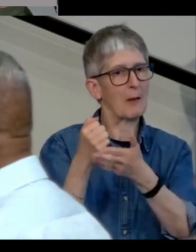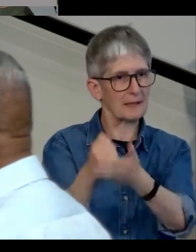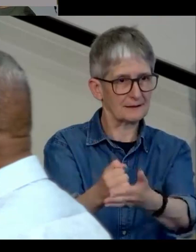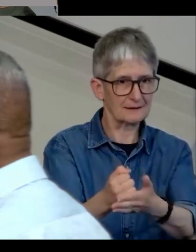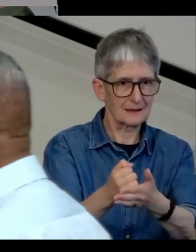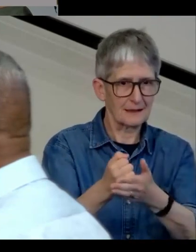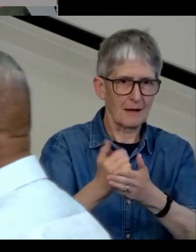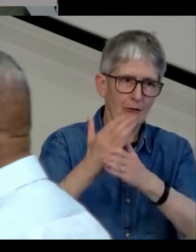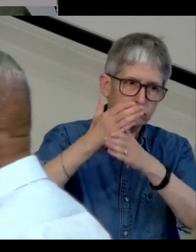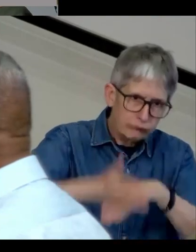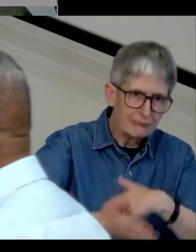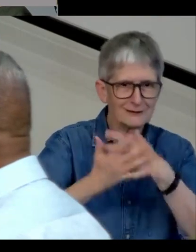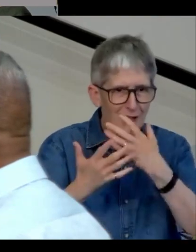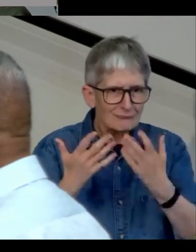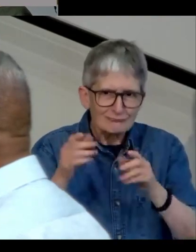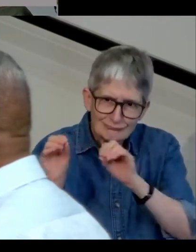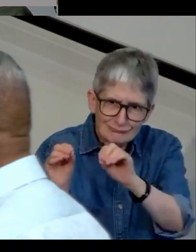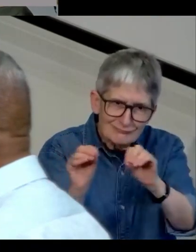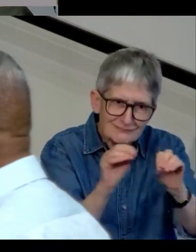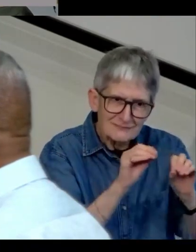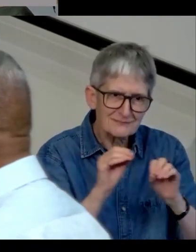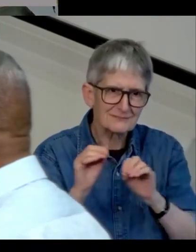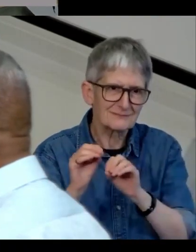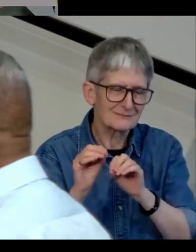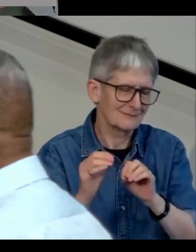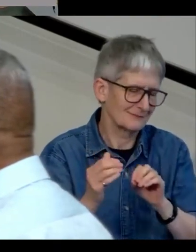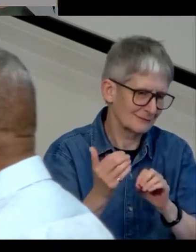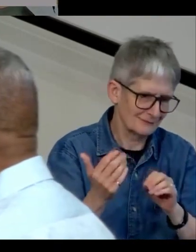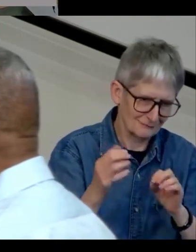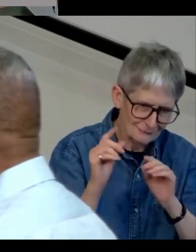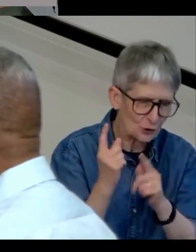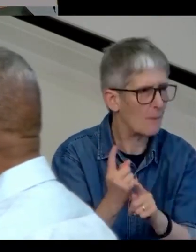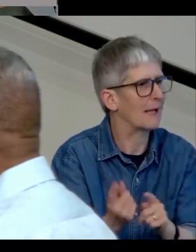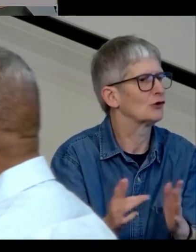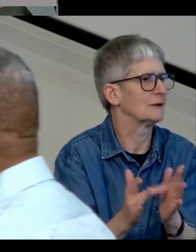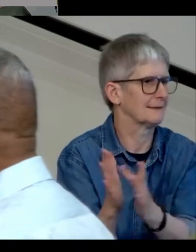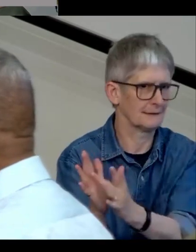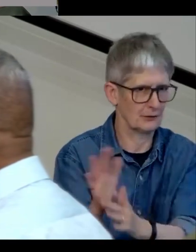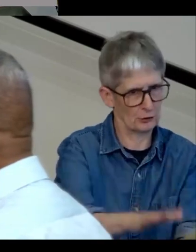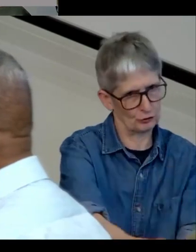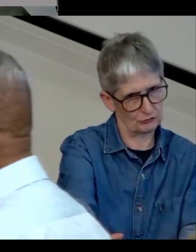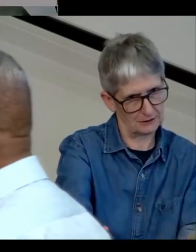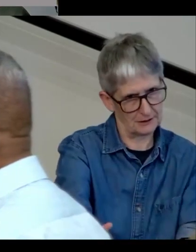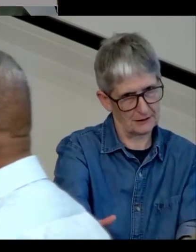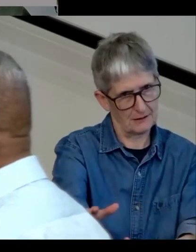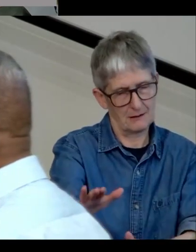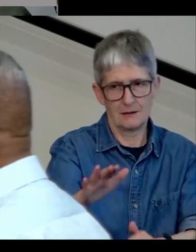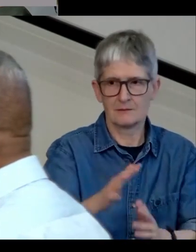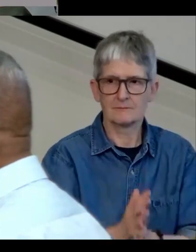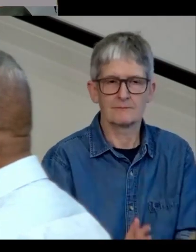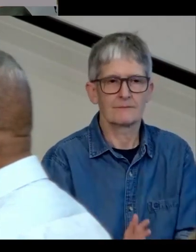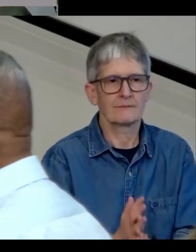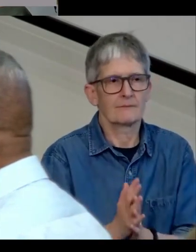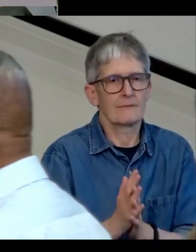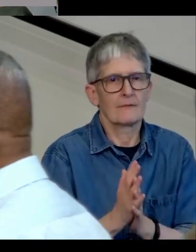who labor in love to bring on new disciples so that they may be added when the time is right.